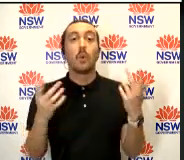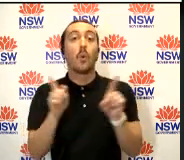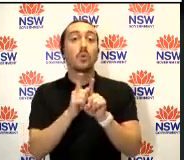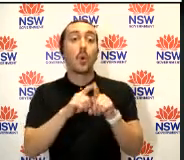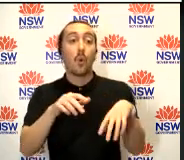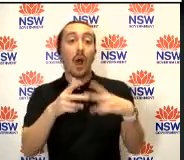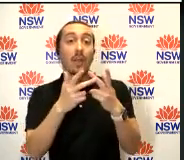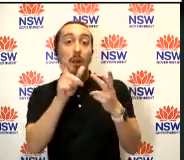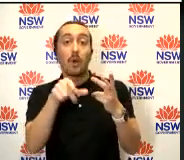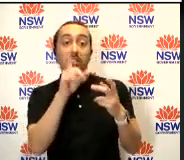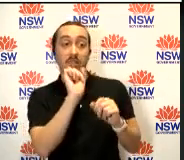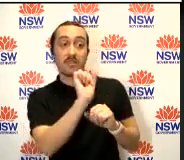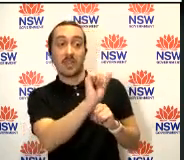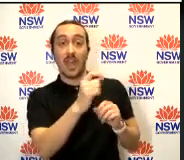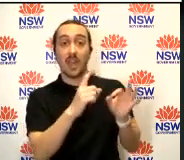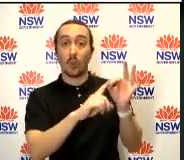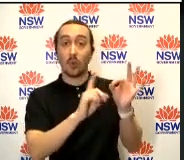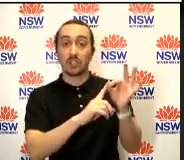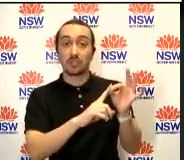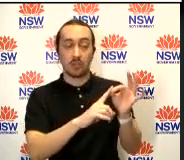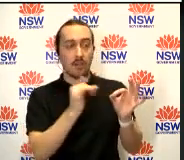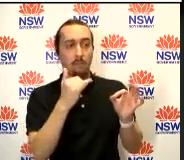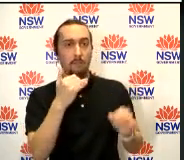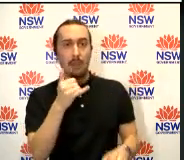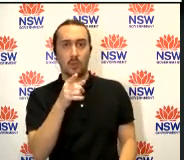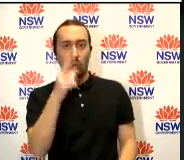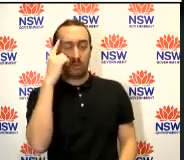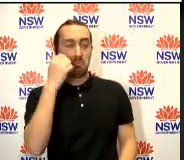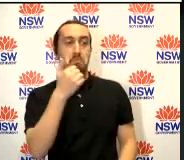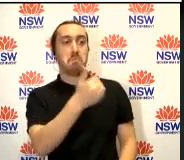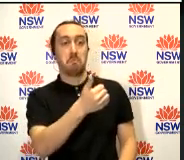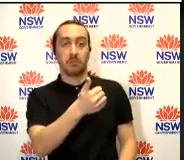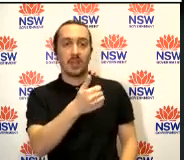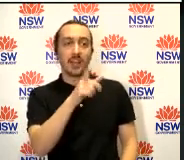to help in progressing them up higher up in the order in the queue.